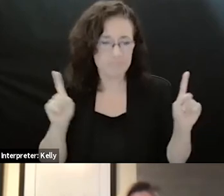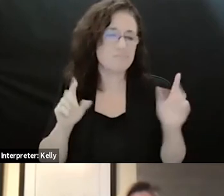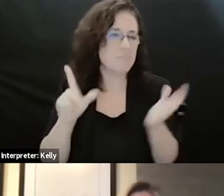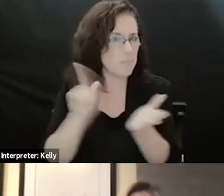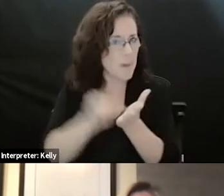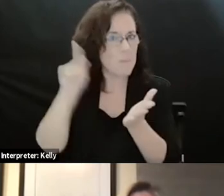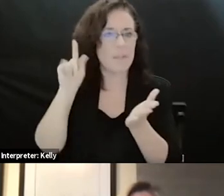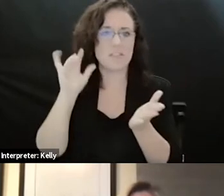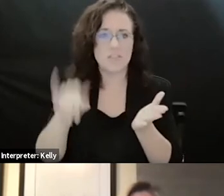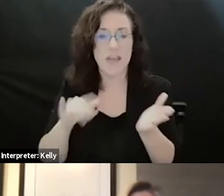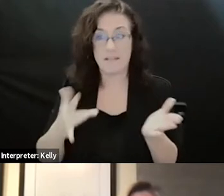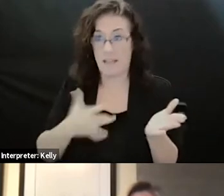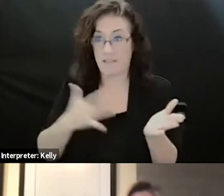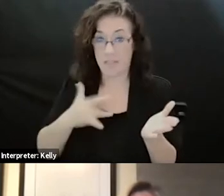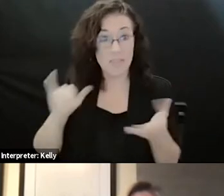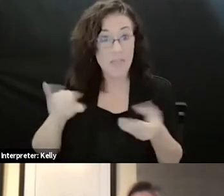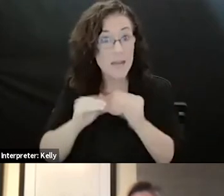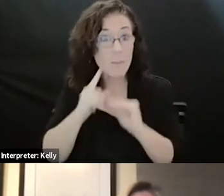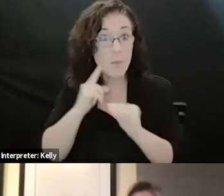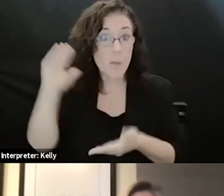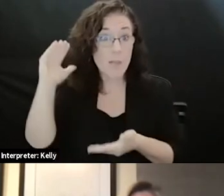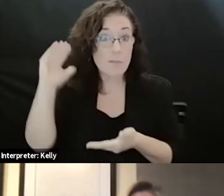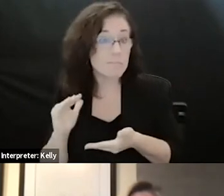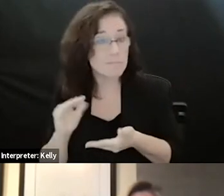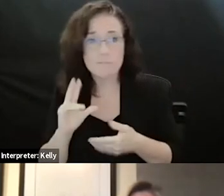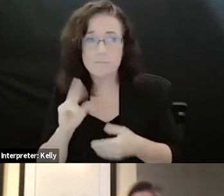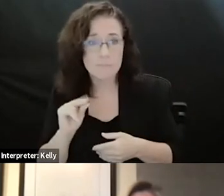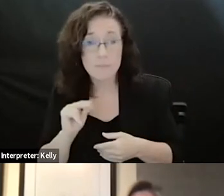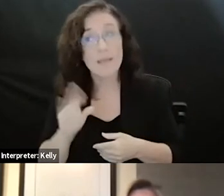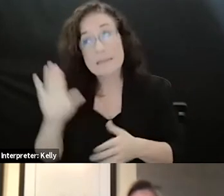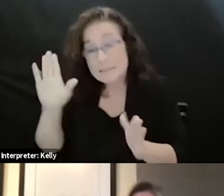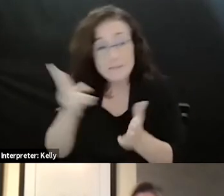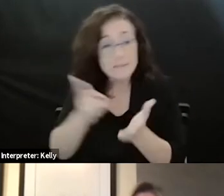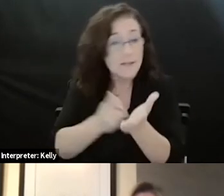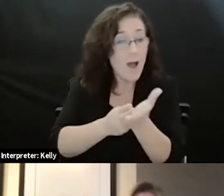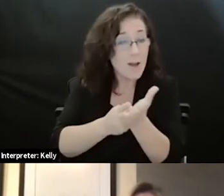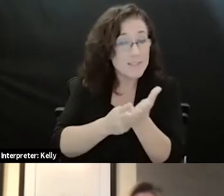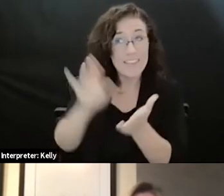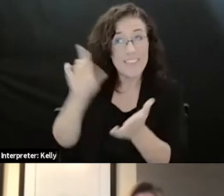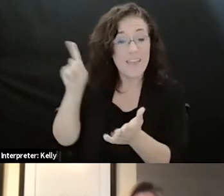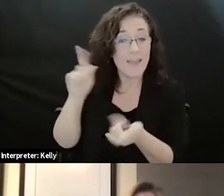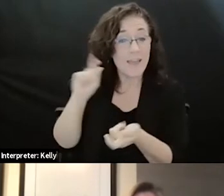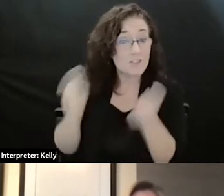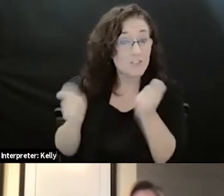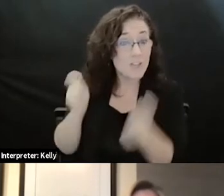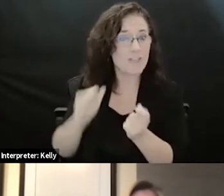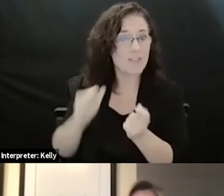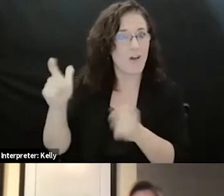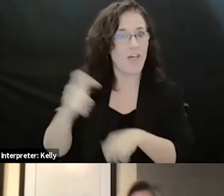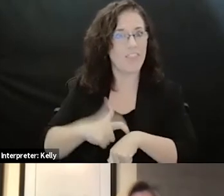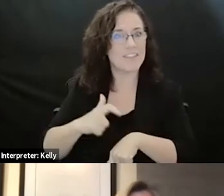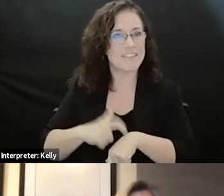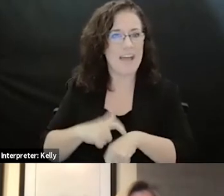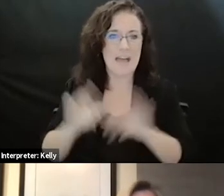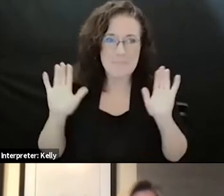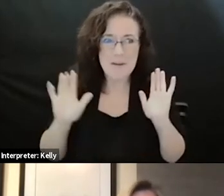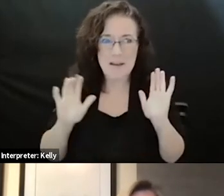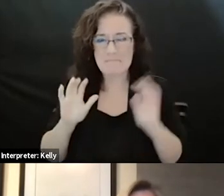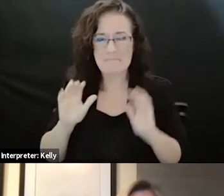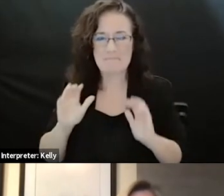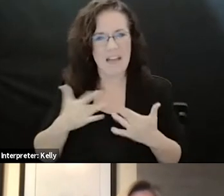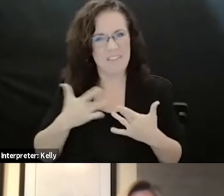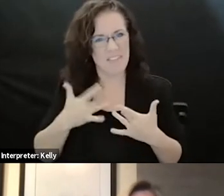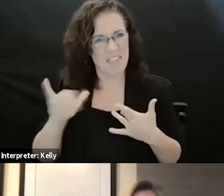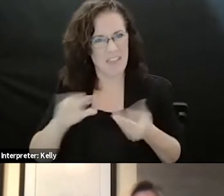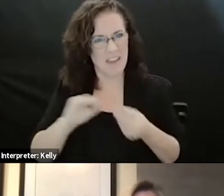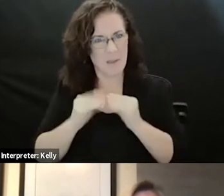expect it i have to be honest we we see changes all the time but at this point again i'm just kind of repeating things because